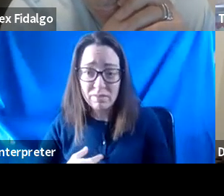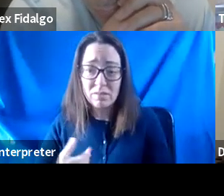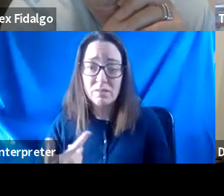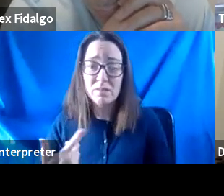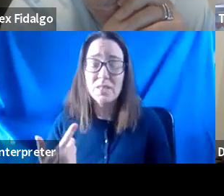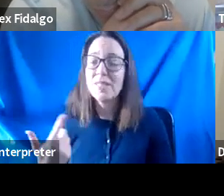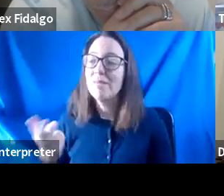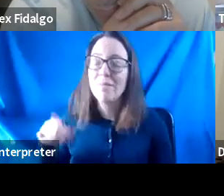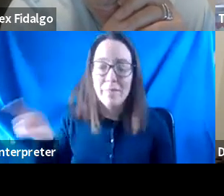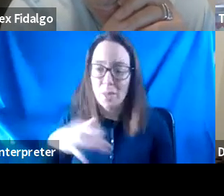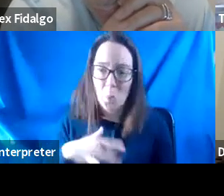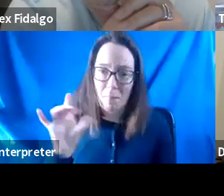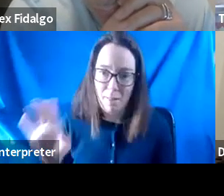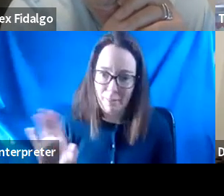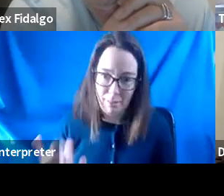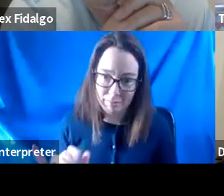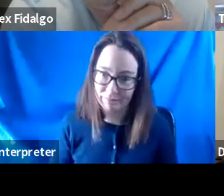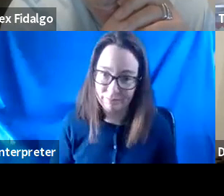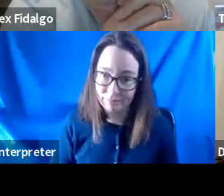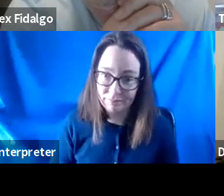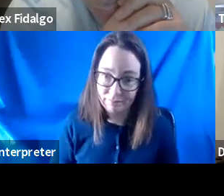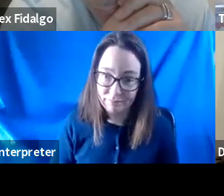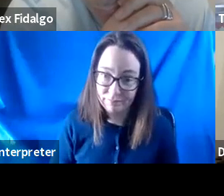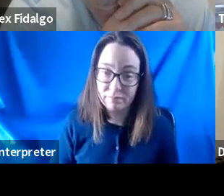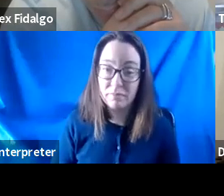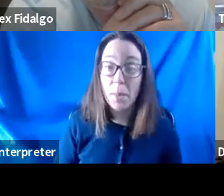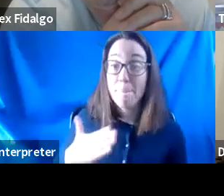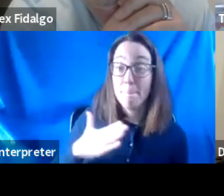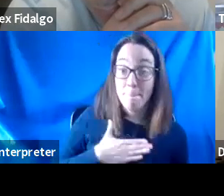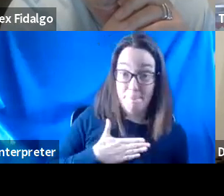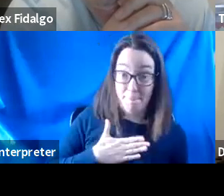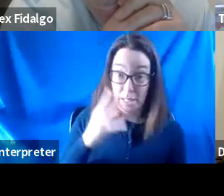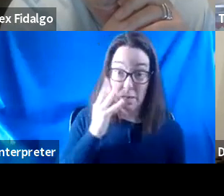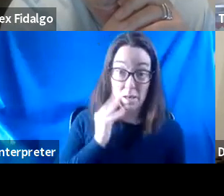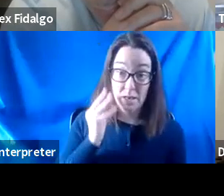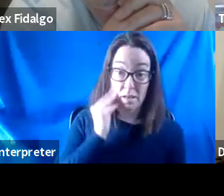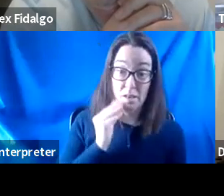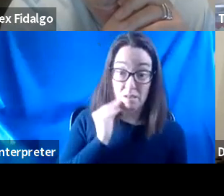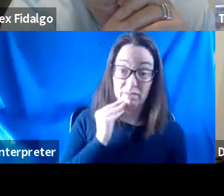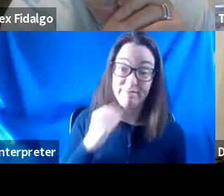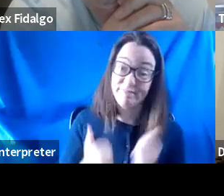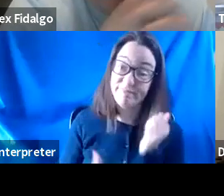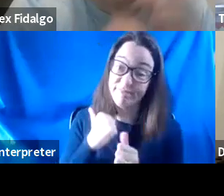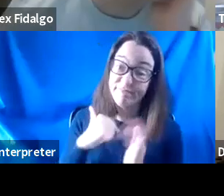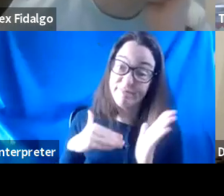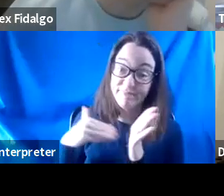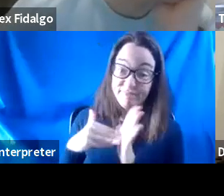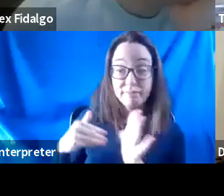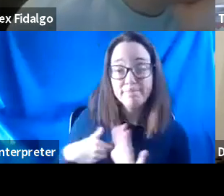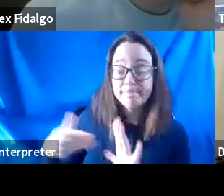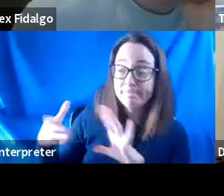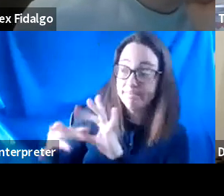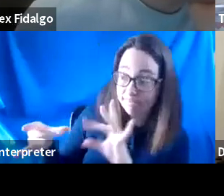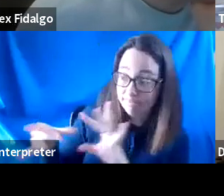other information that they didn't know. It really doesn't matter. My experience has been that most of the time people end up trying